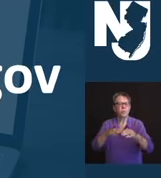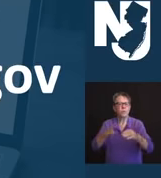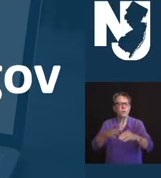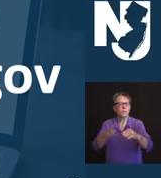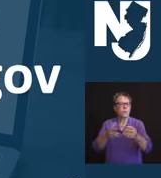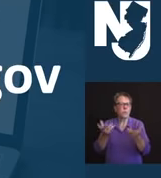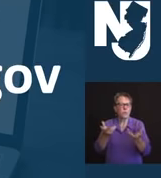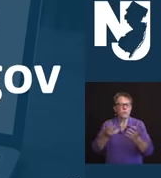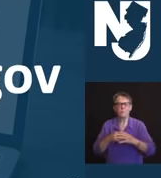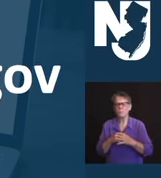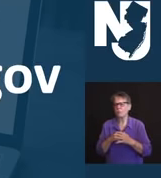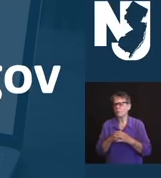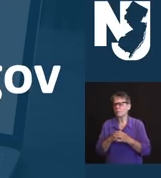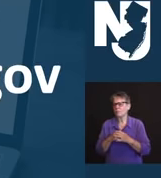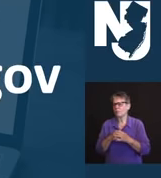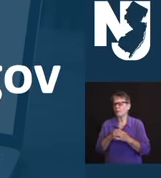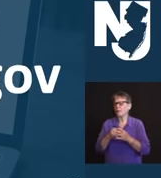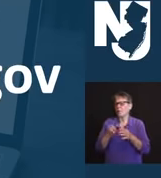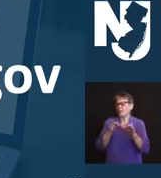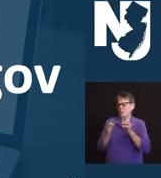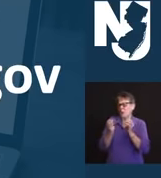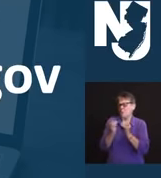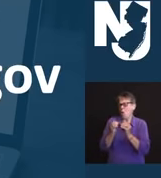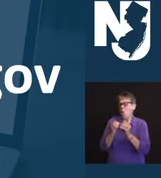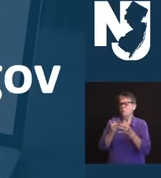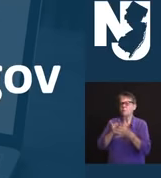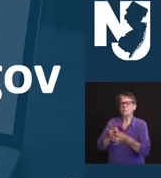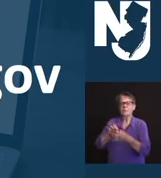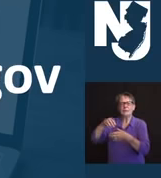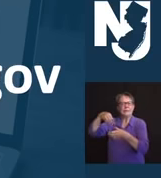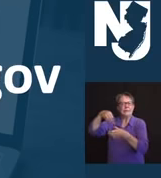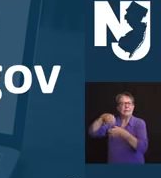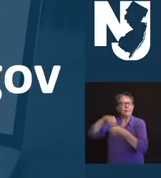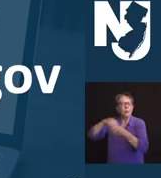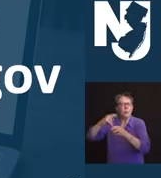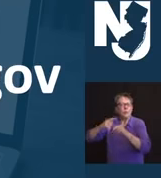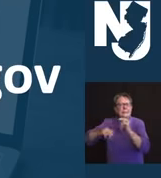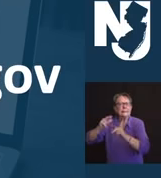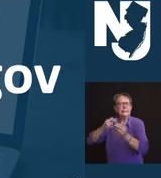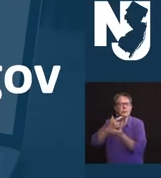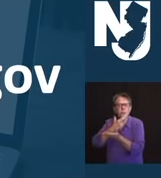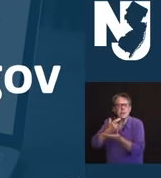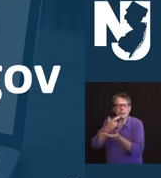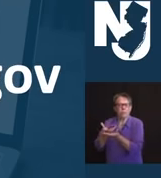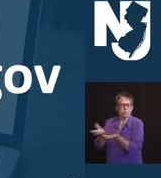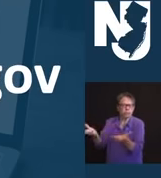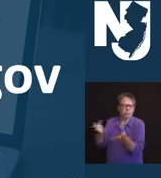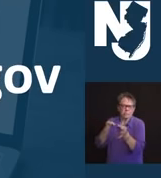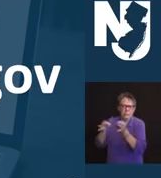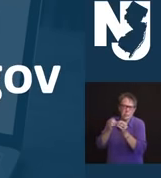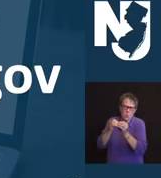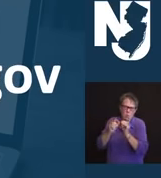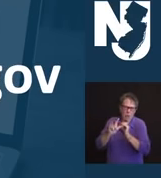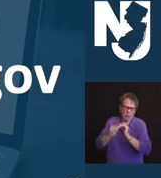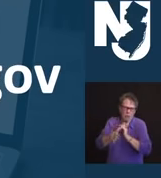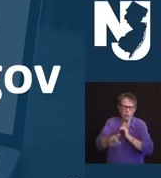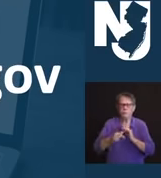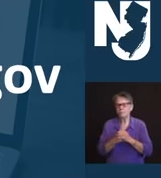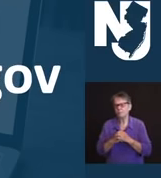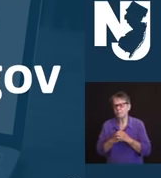as I said, we are entering into the latter phases of stage 2 of our restart. We have been actively working on this for weeks and are